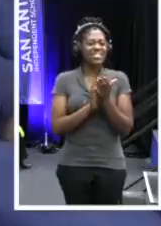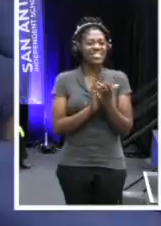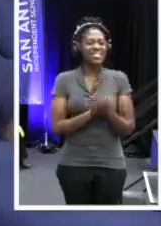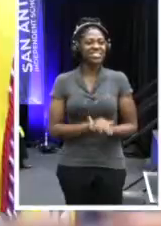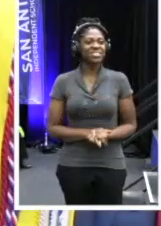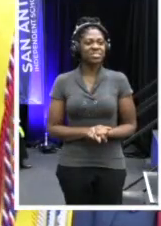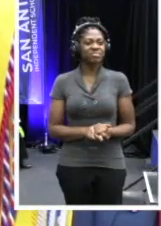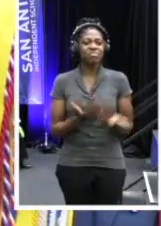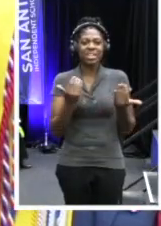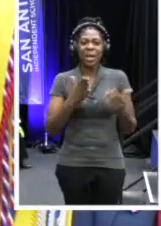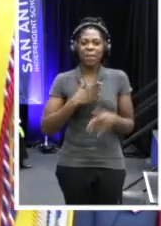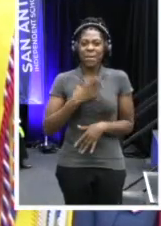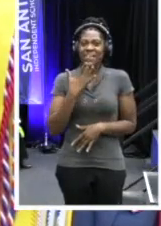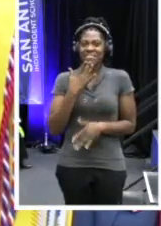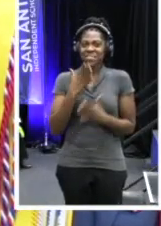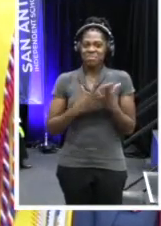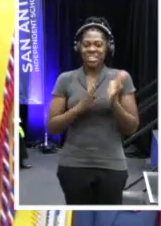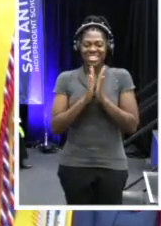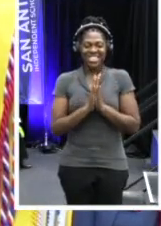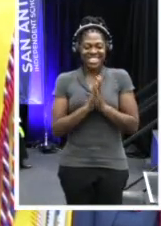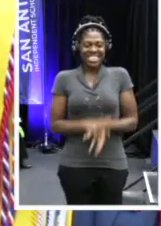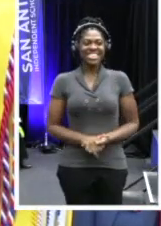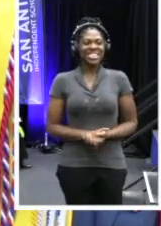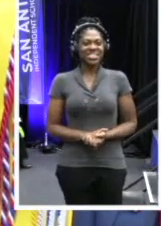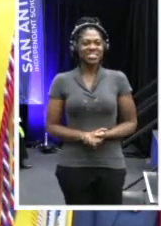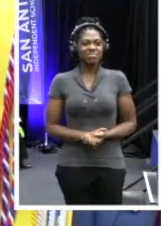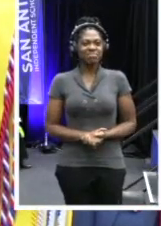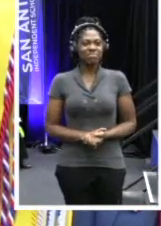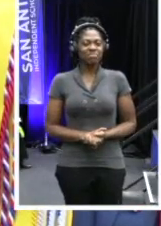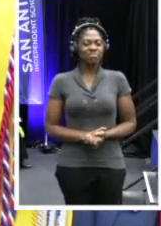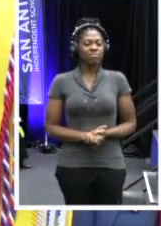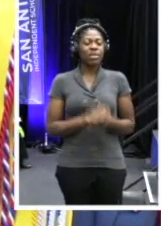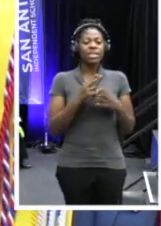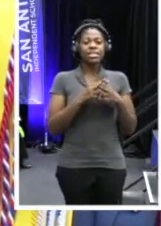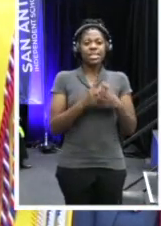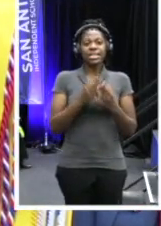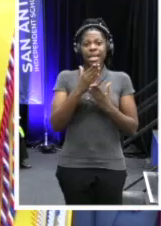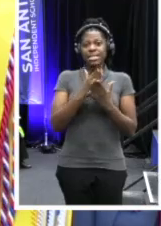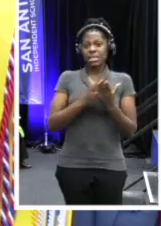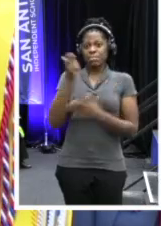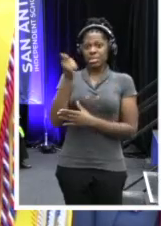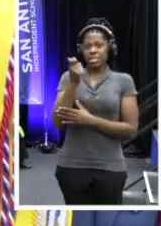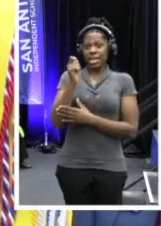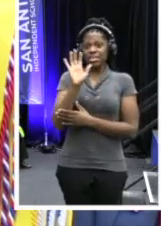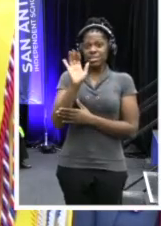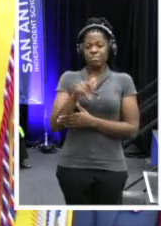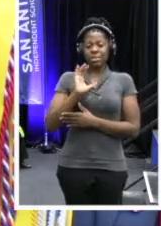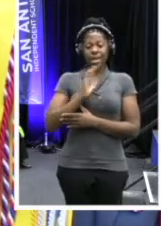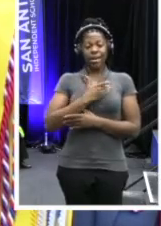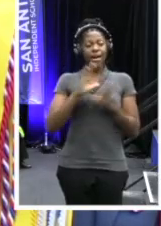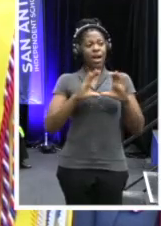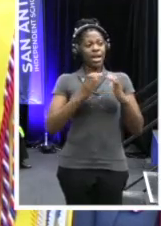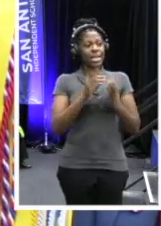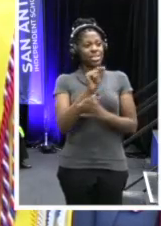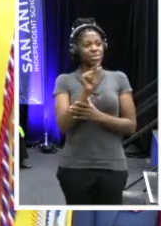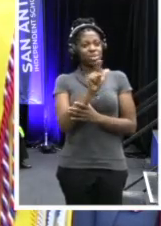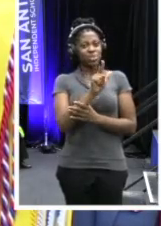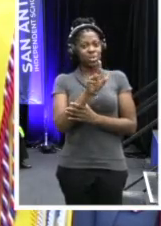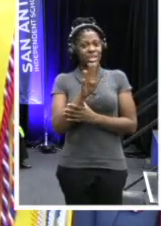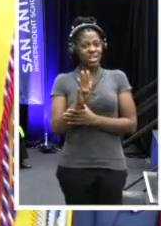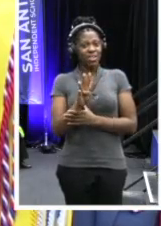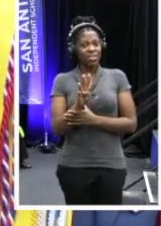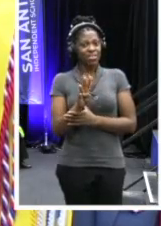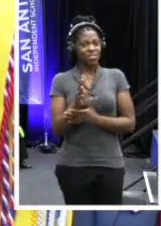Now comes my favorite part. To name a few of the scholarships the class of 2024 has